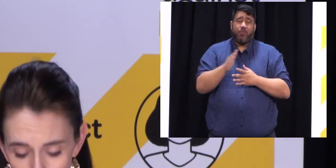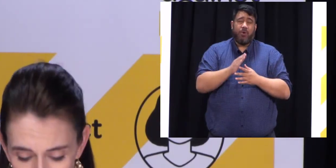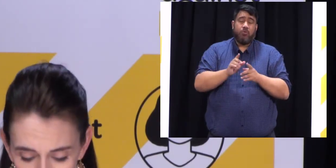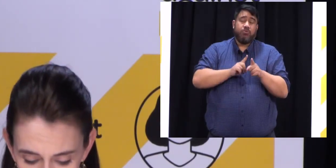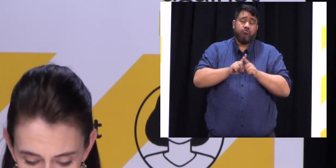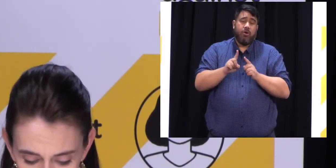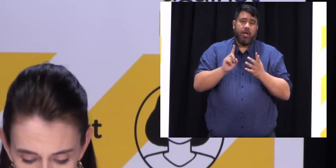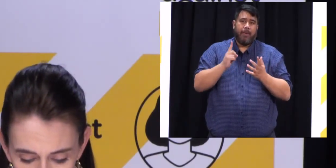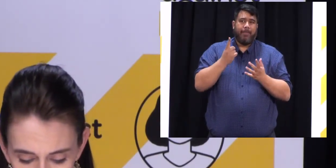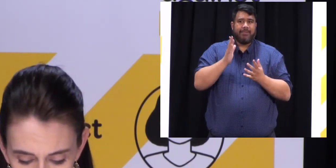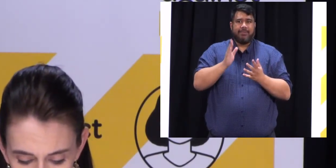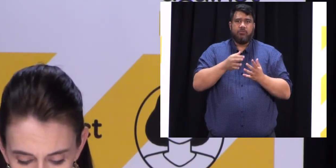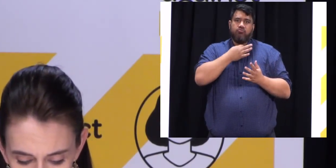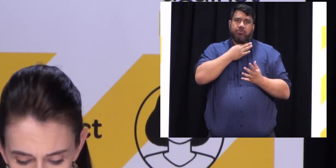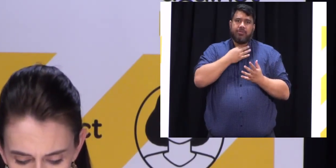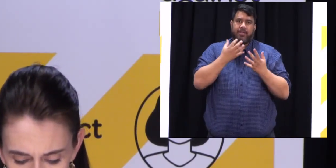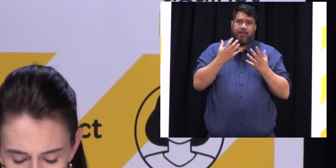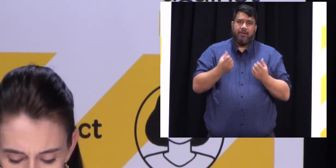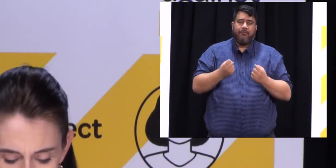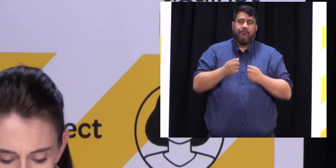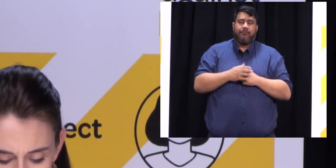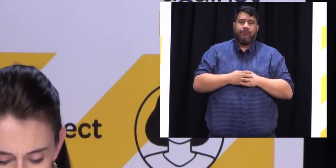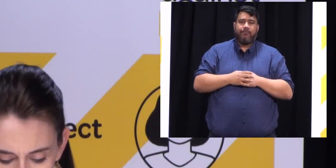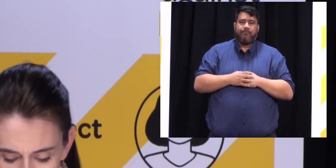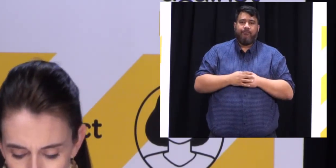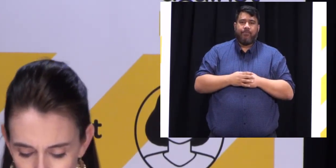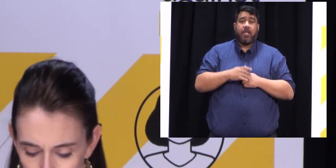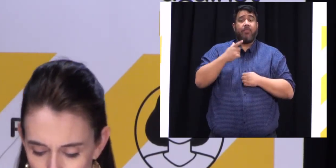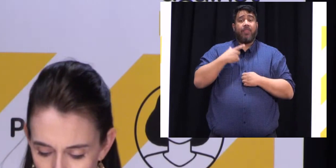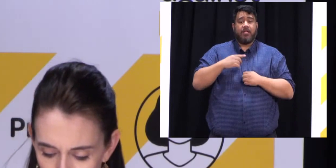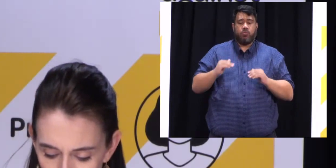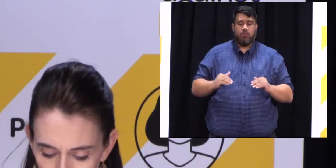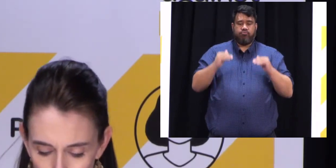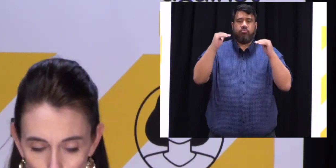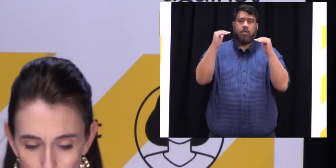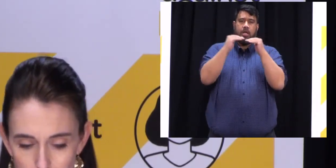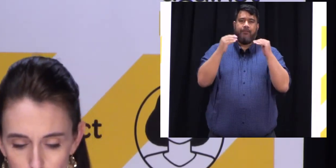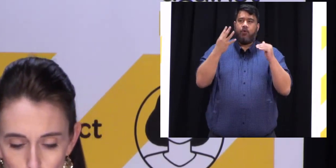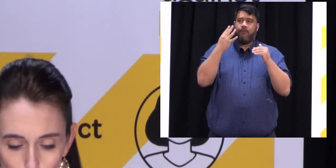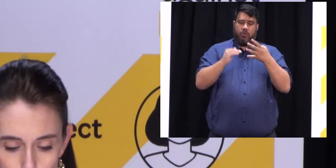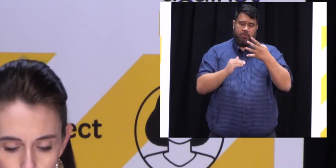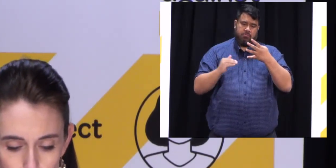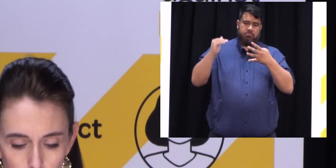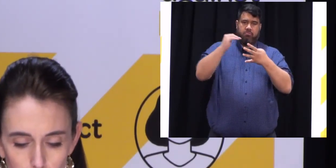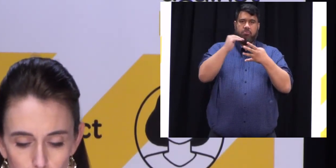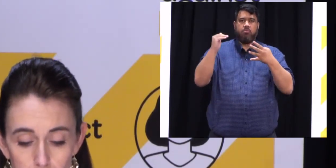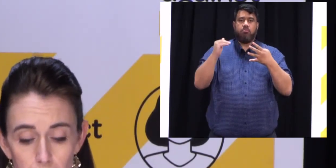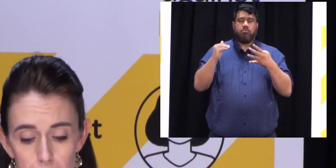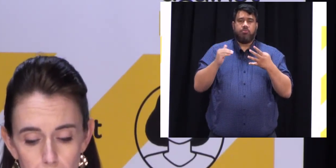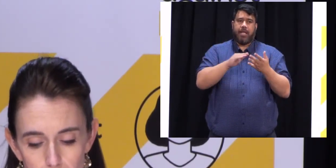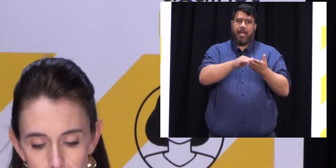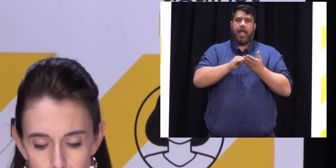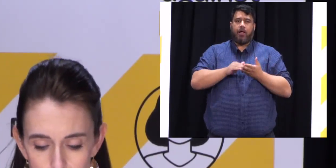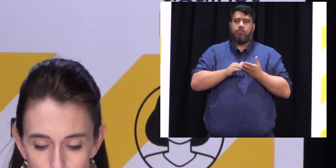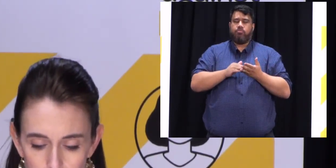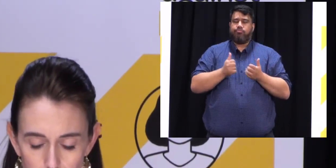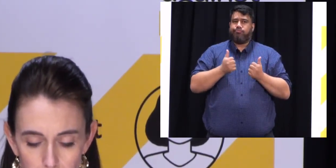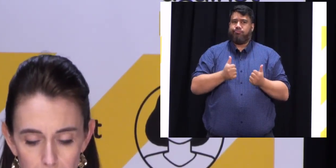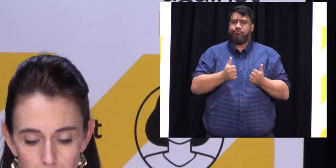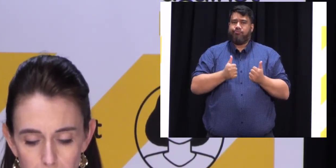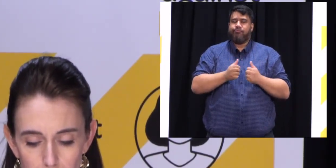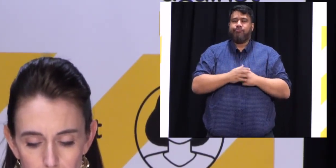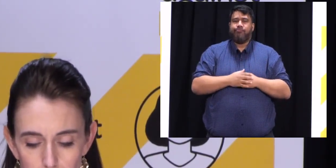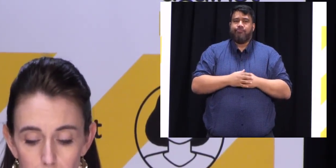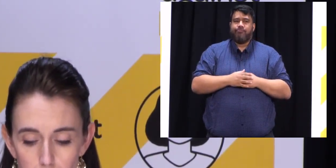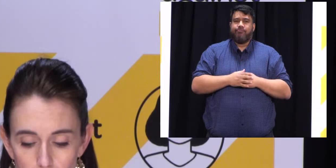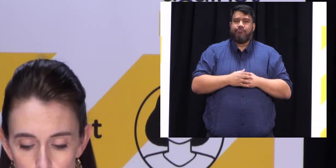us overcome this issue. There are some additional reasons why this alert level remains important. Firstly, with the head start Delta